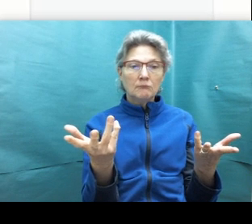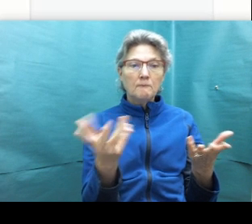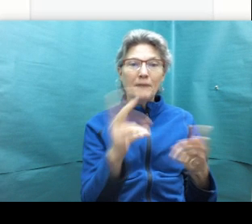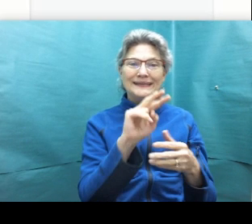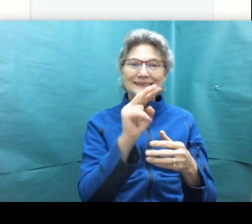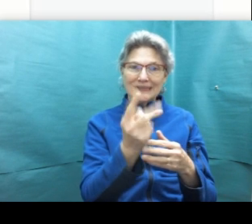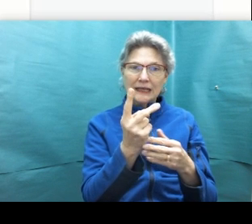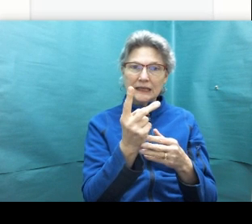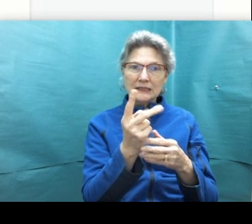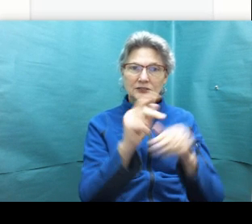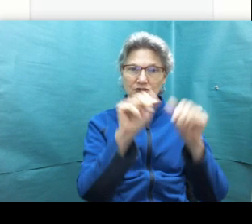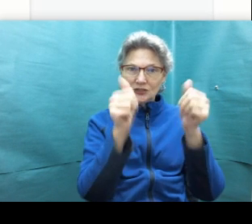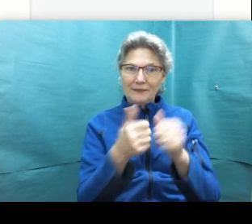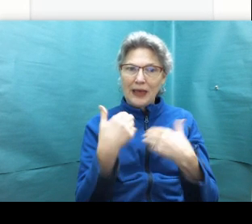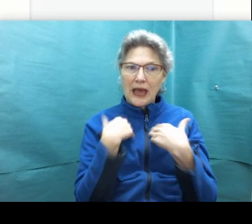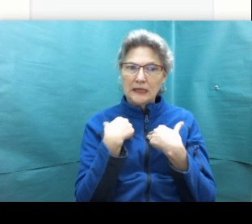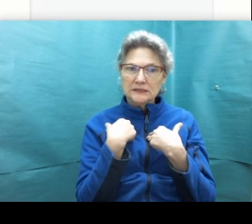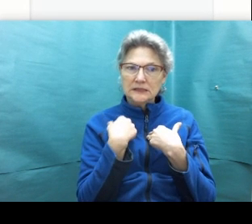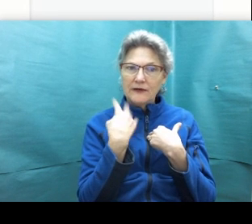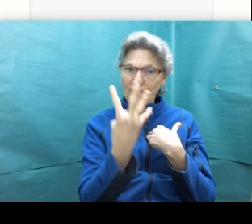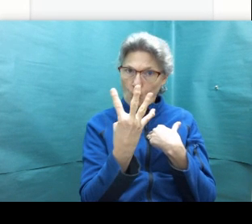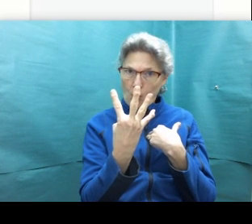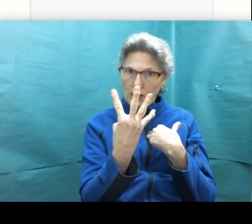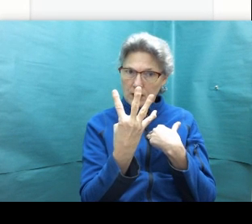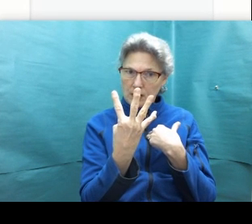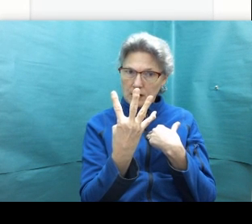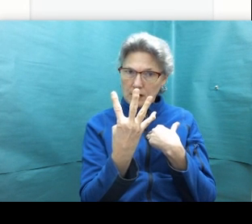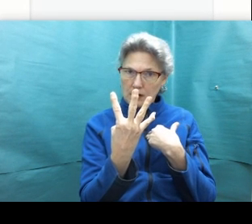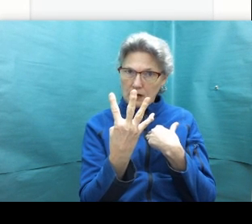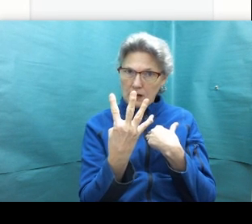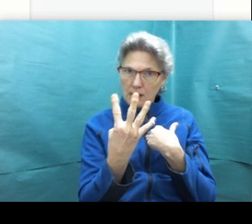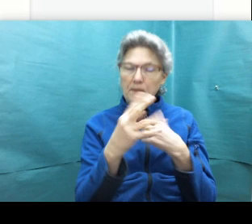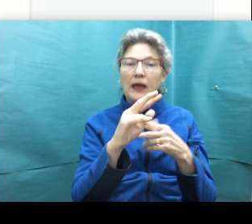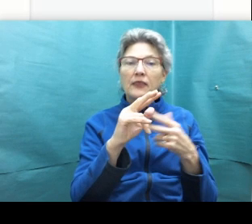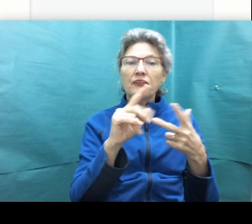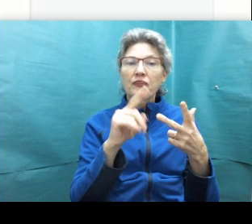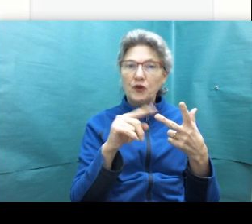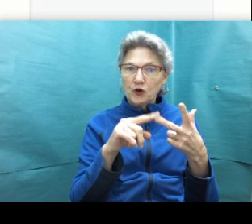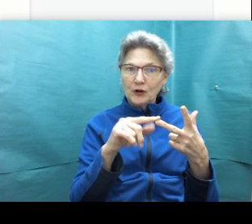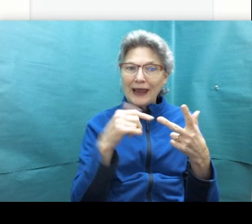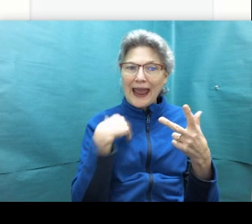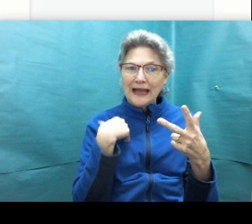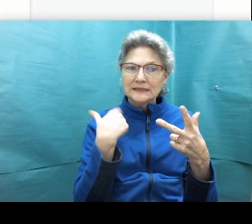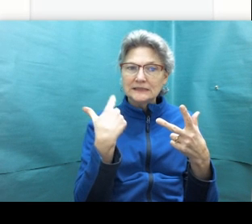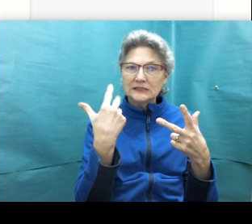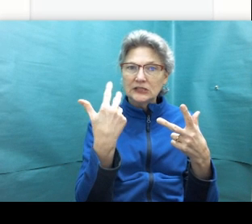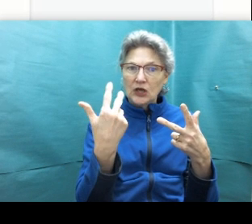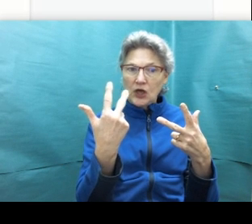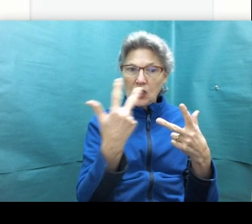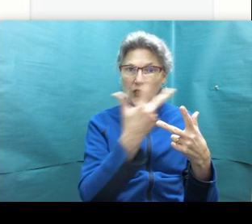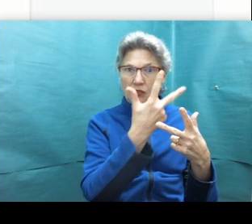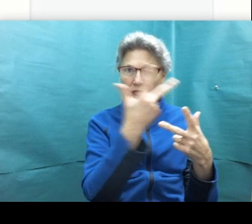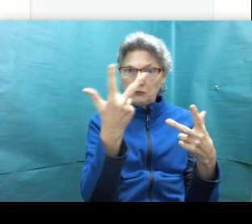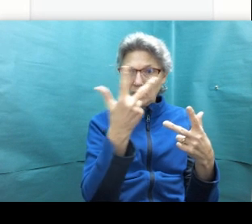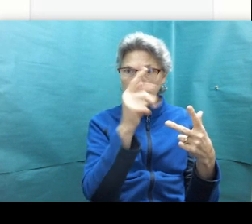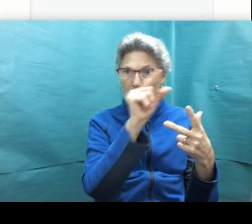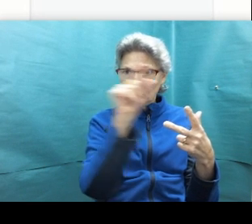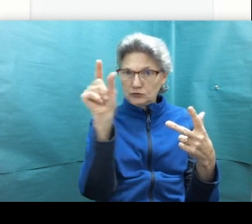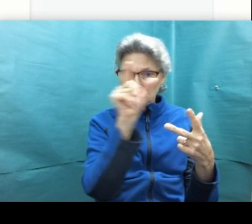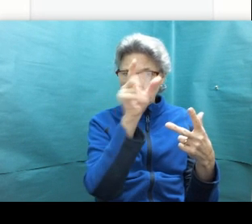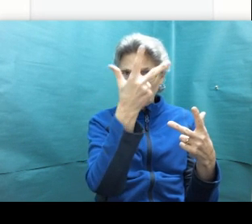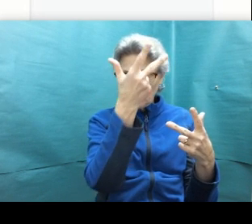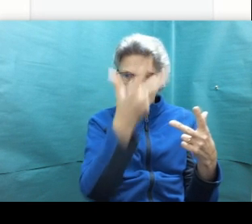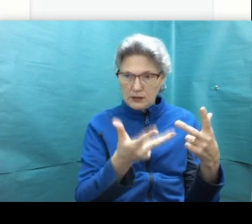My second figure has 4. My third figure has 3 rows, 3 columns, so